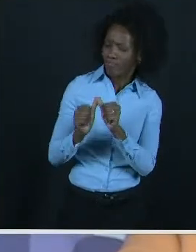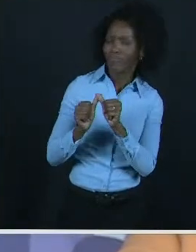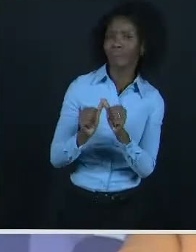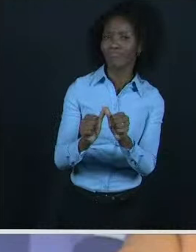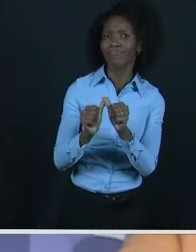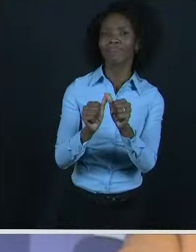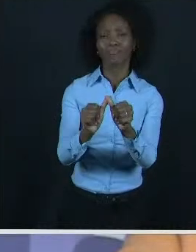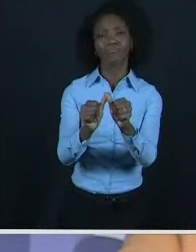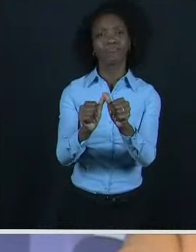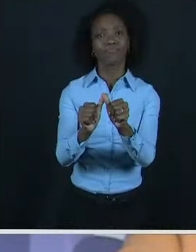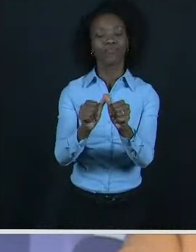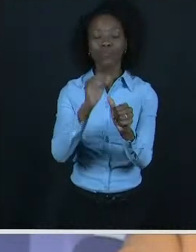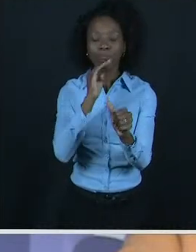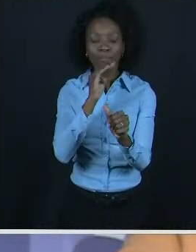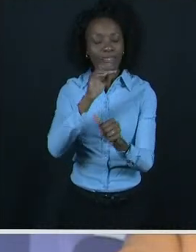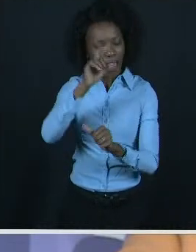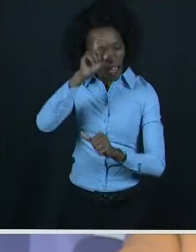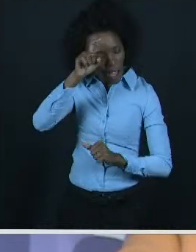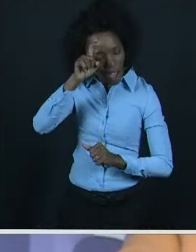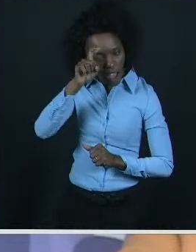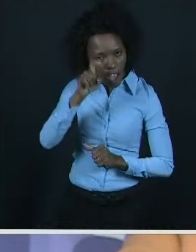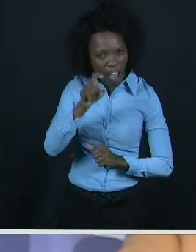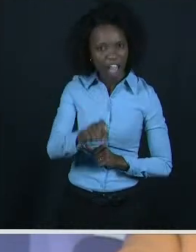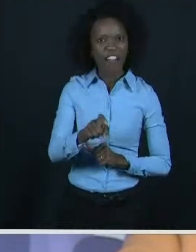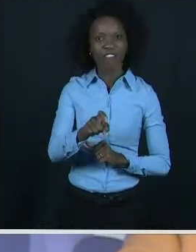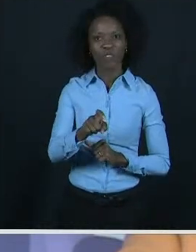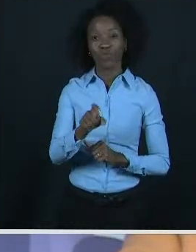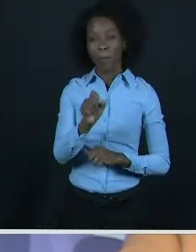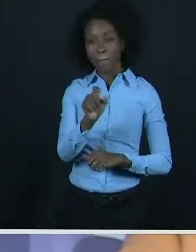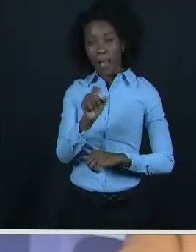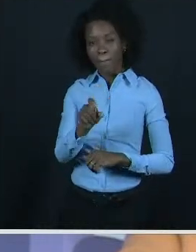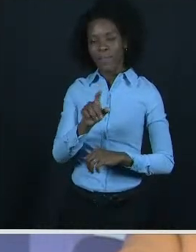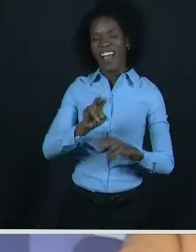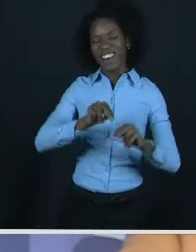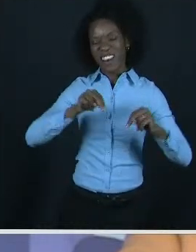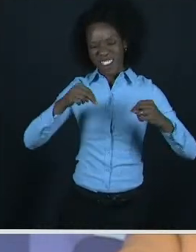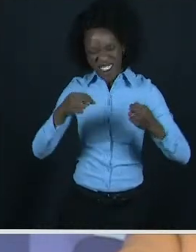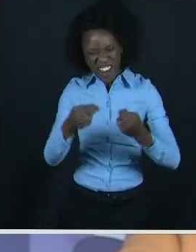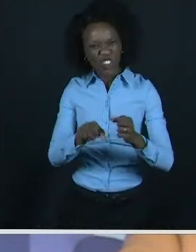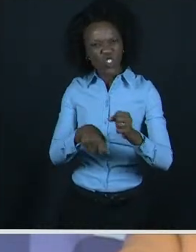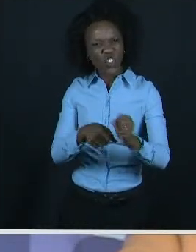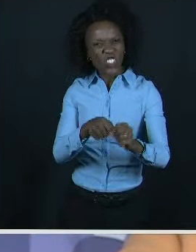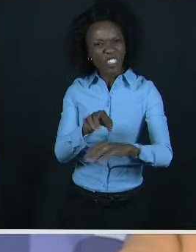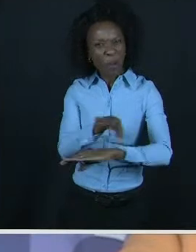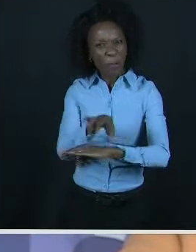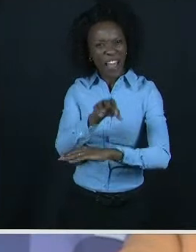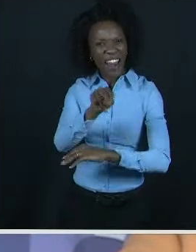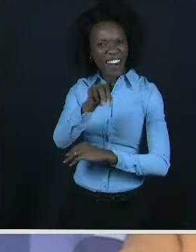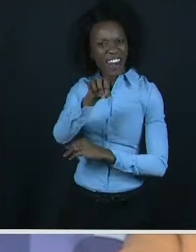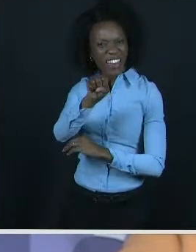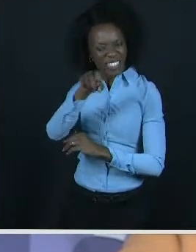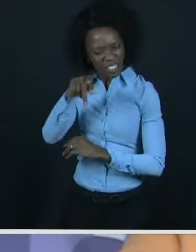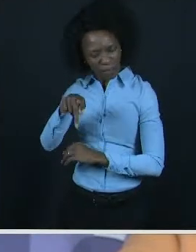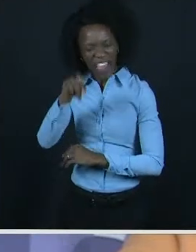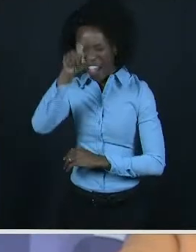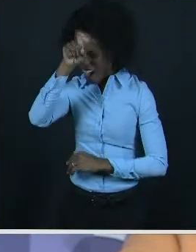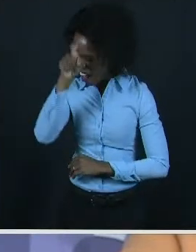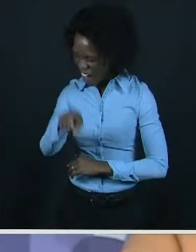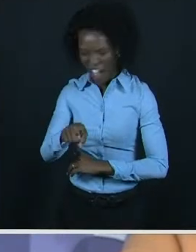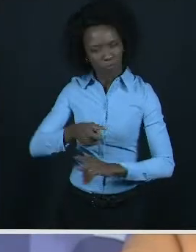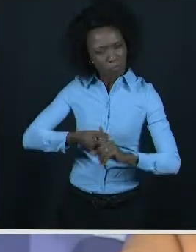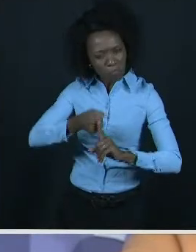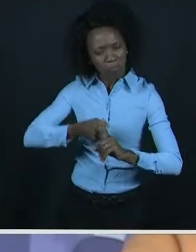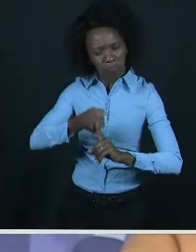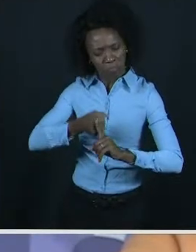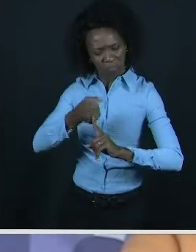we must make the National Strategic Plan work, because it is our